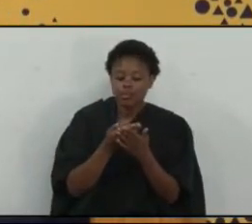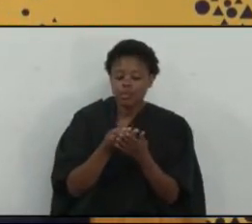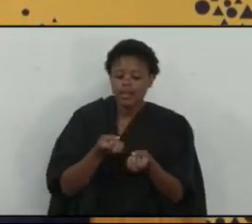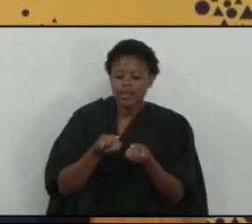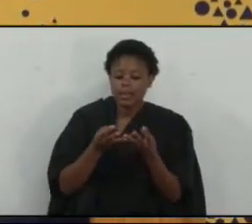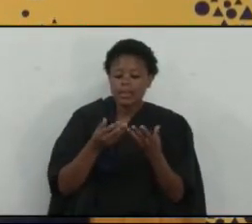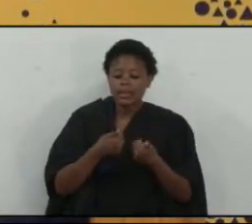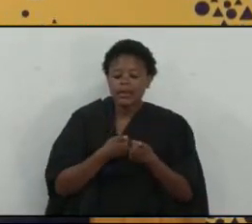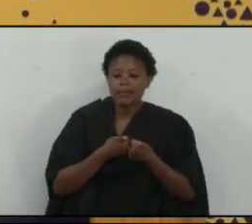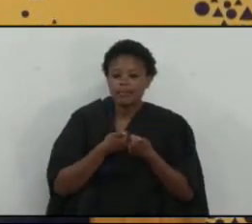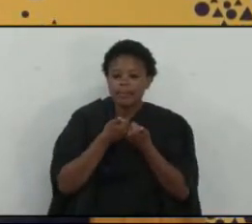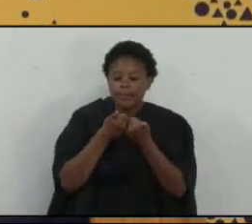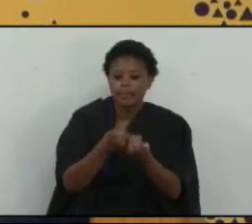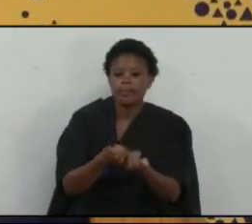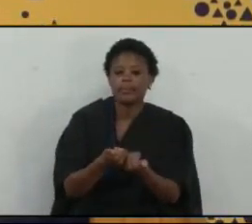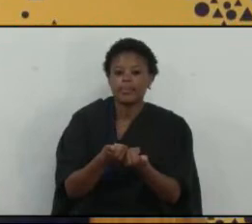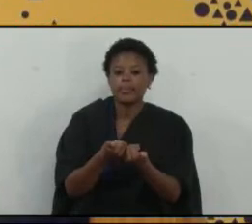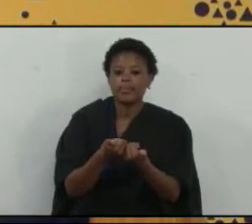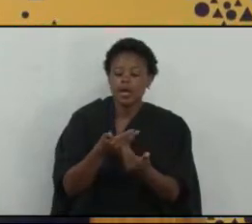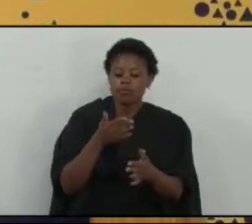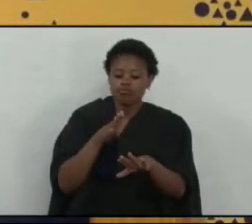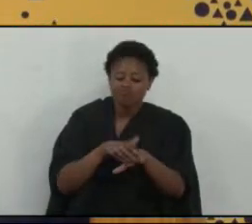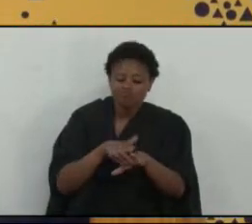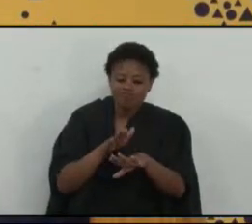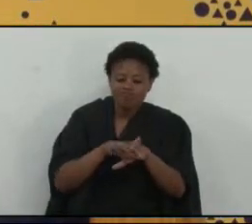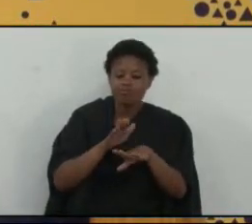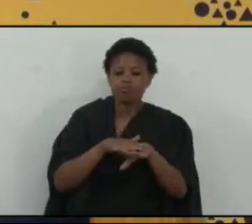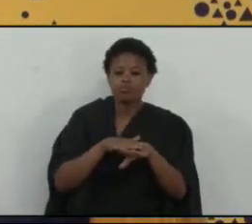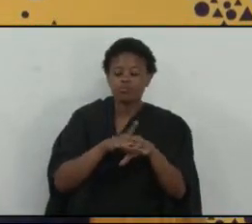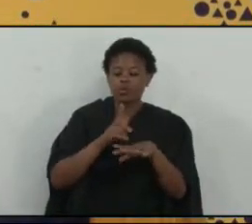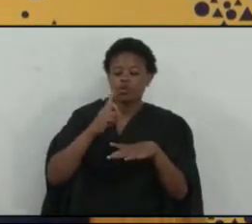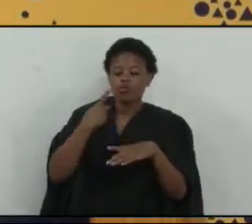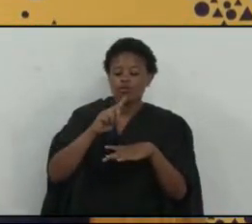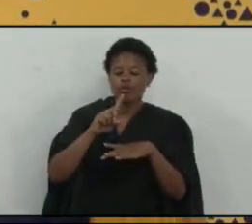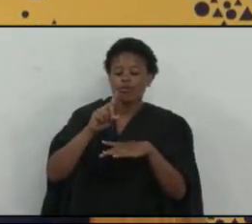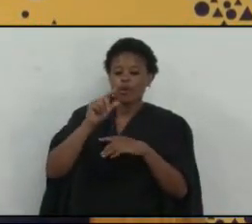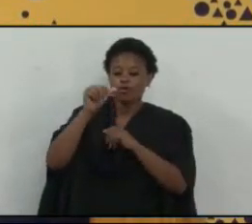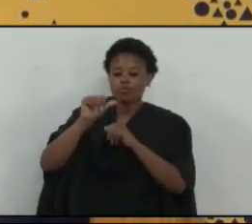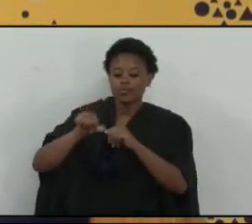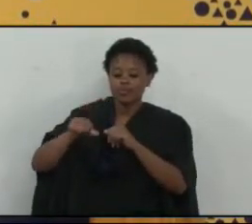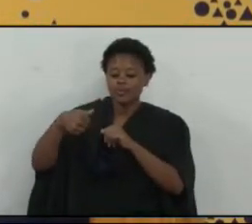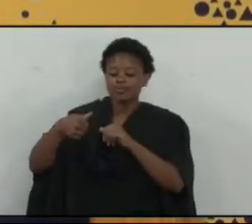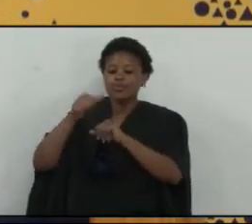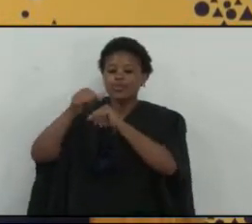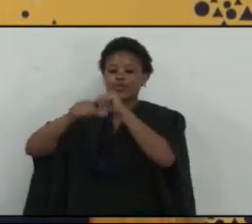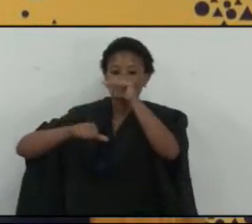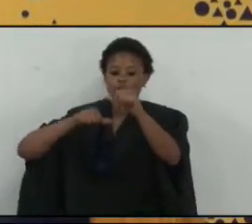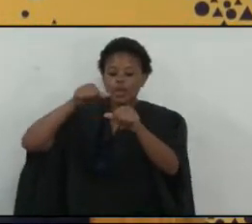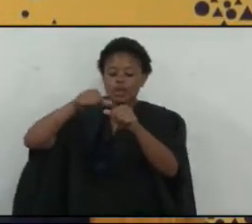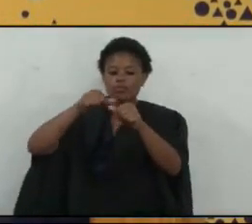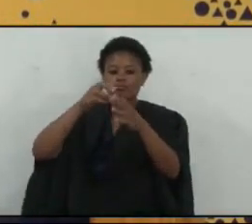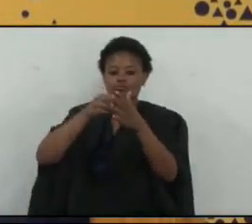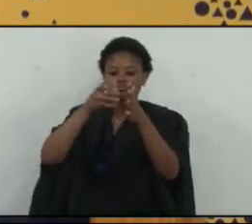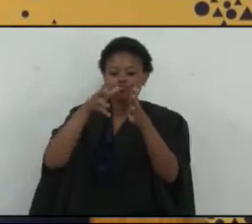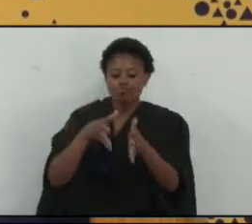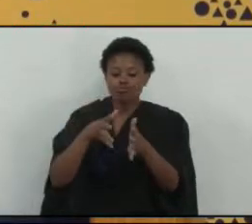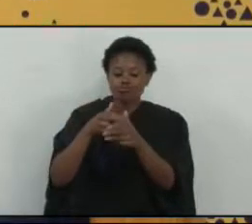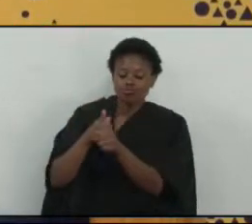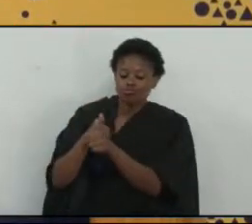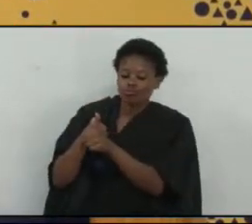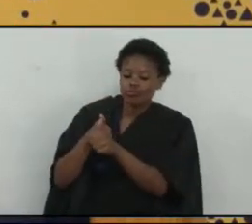back as much as you can to the next generation of students following in